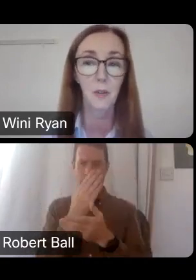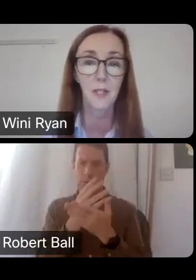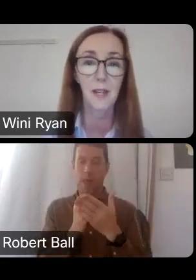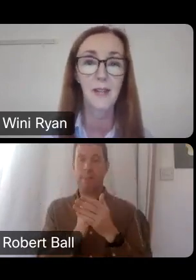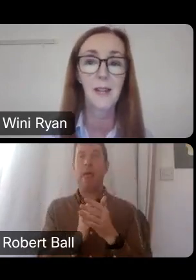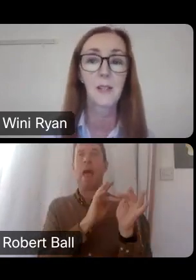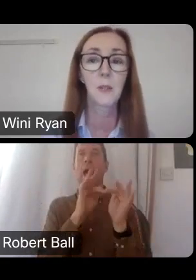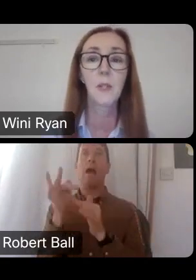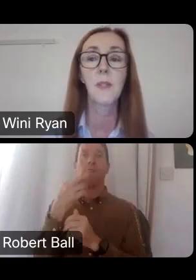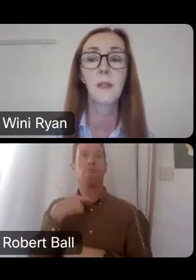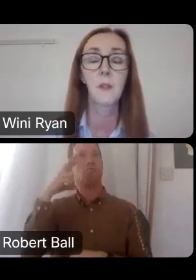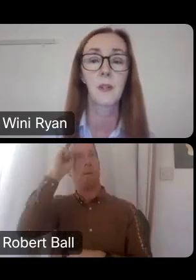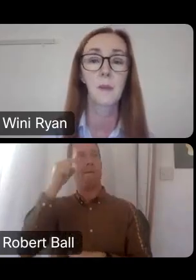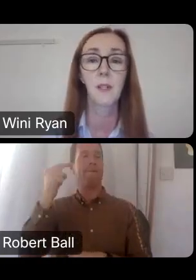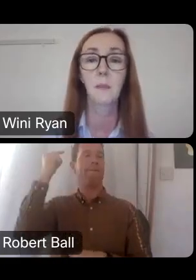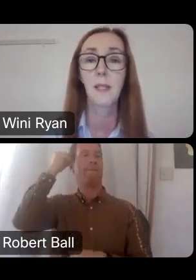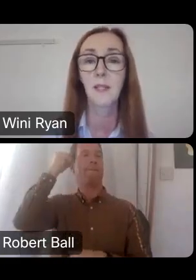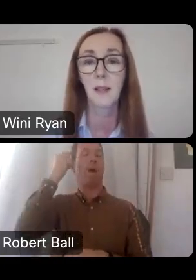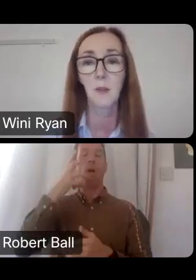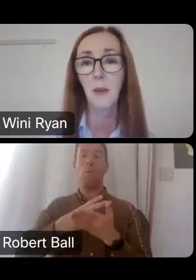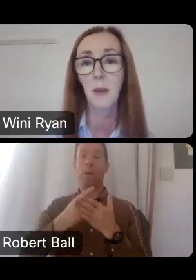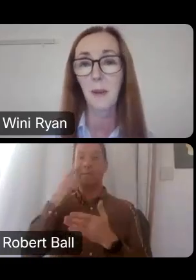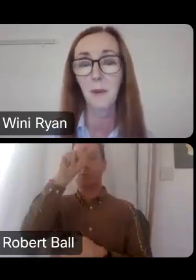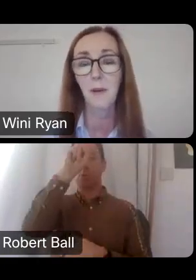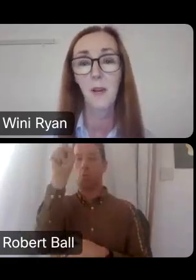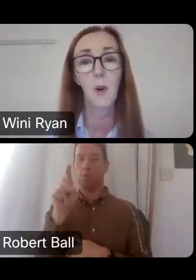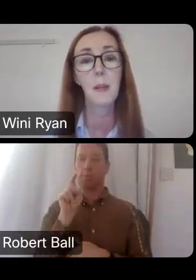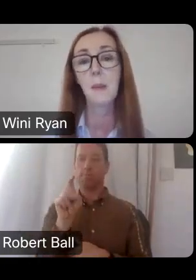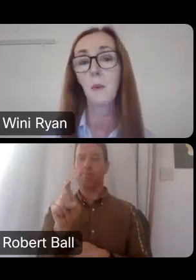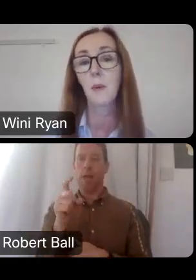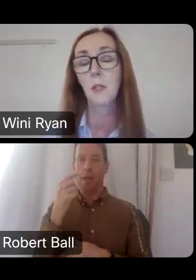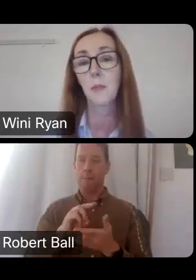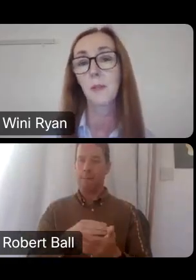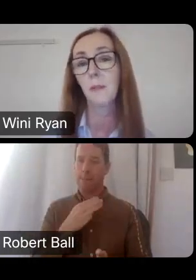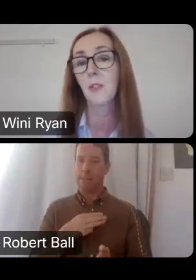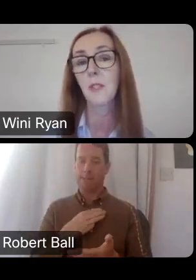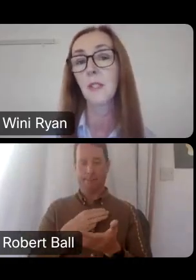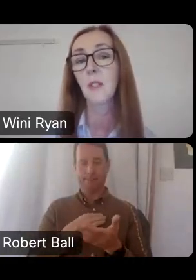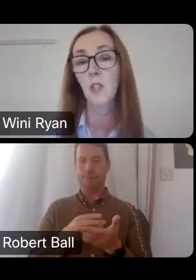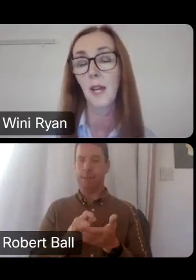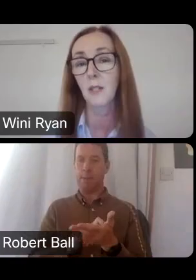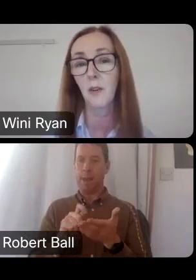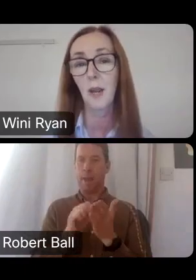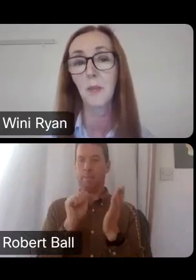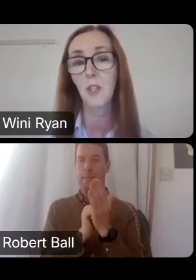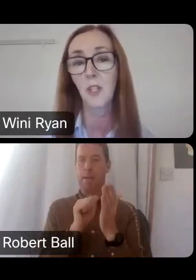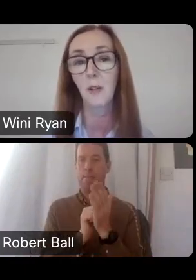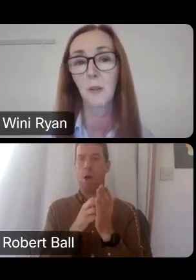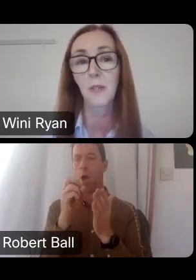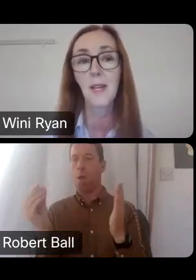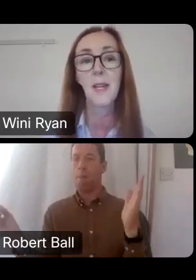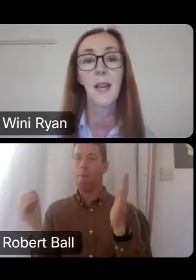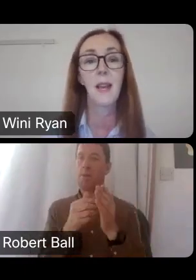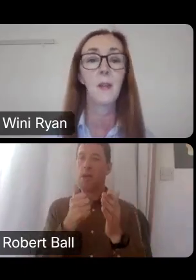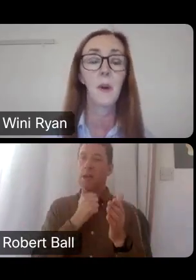the talk today. So when you see these question marks, please take out a pen and paper, or maybe if you want to put some answers into the chat, if you're happy to share